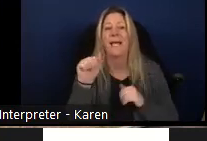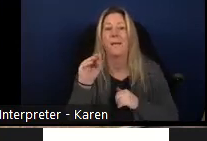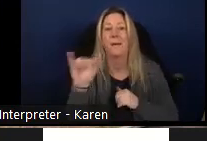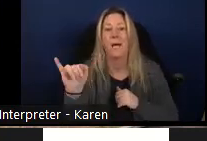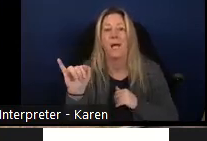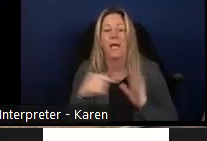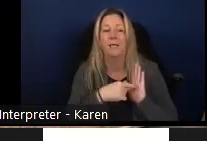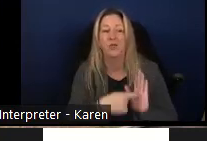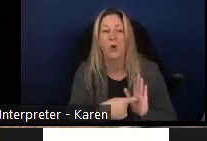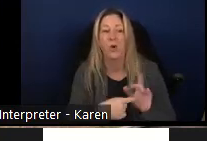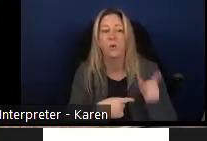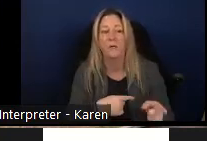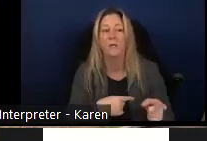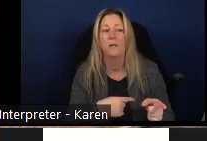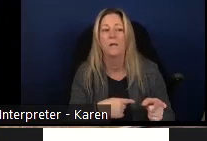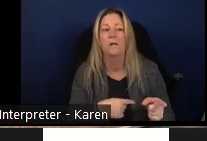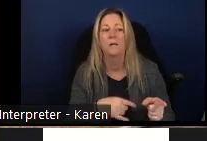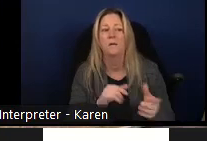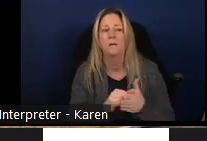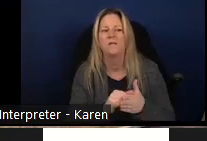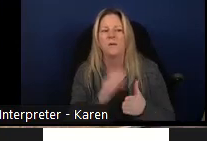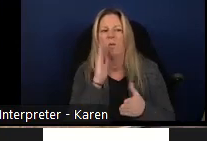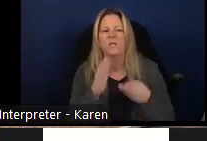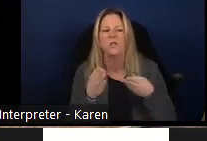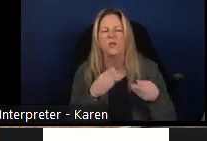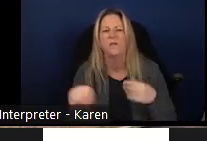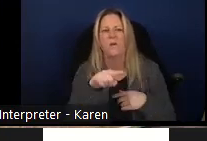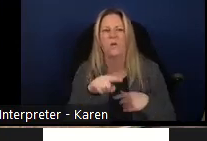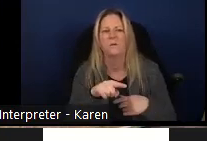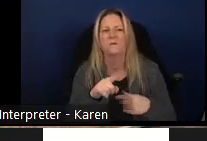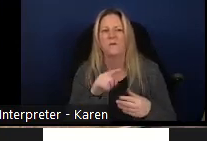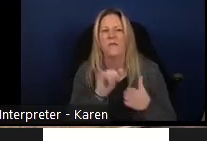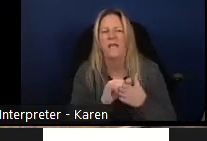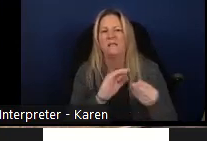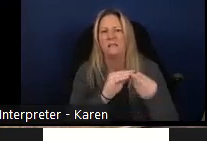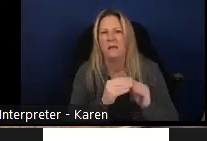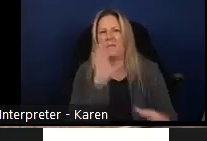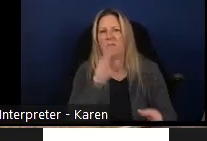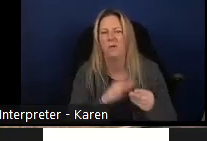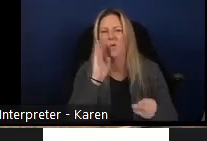slide. And so that's who it'll be serving. Hopefully that answers the question.